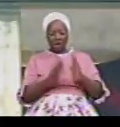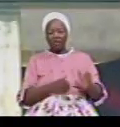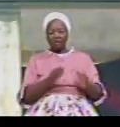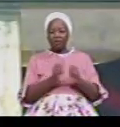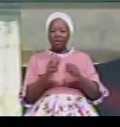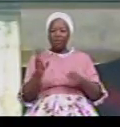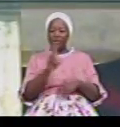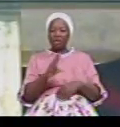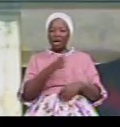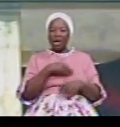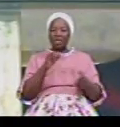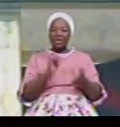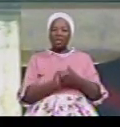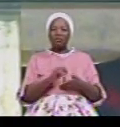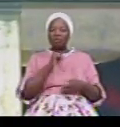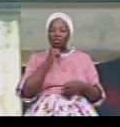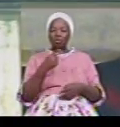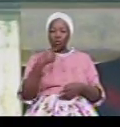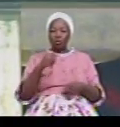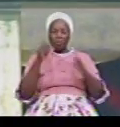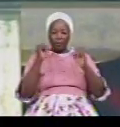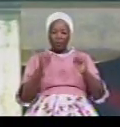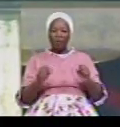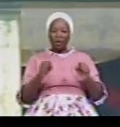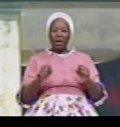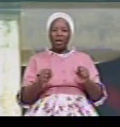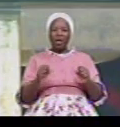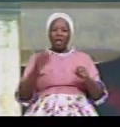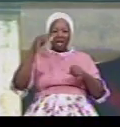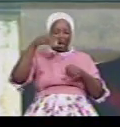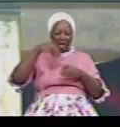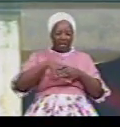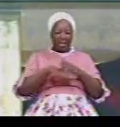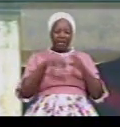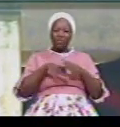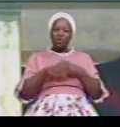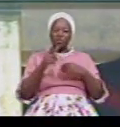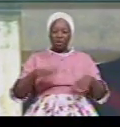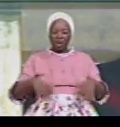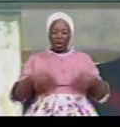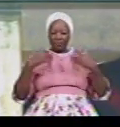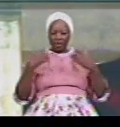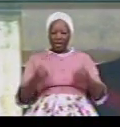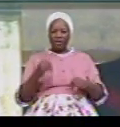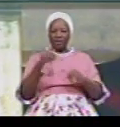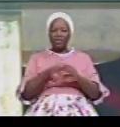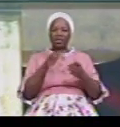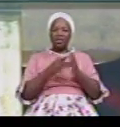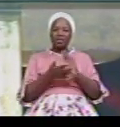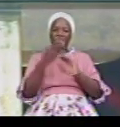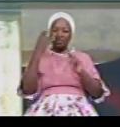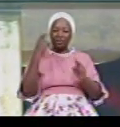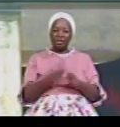that untold power, enter into your life right now, in Jesus' name.